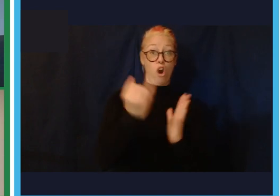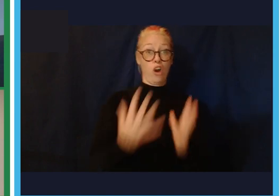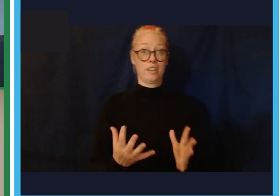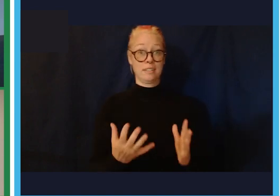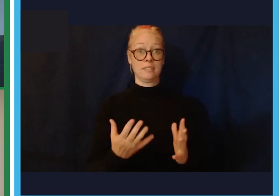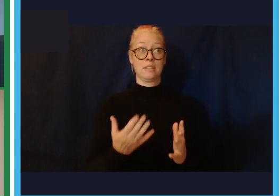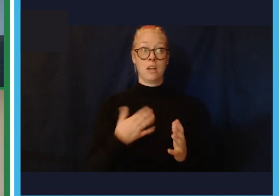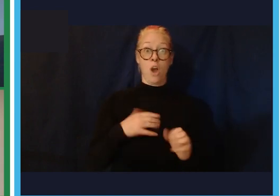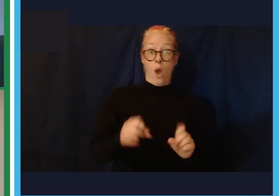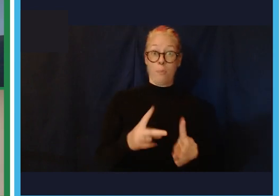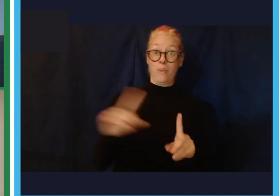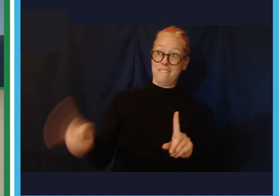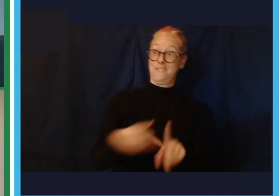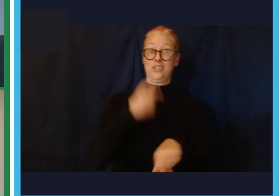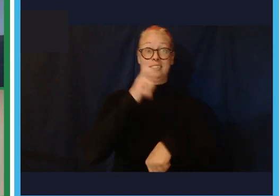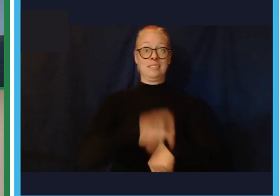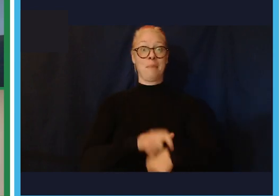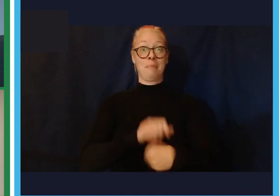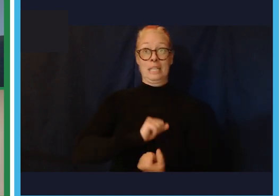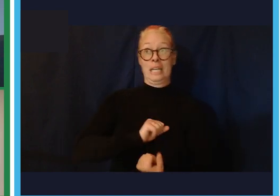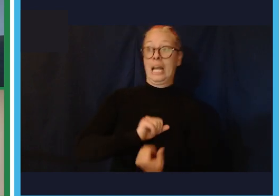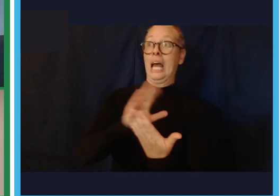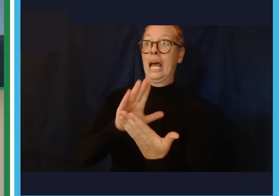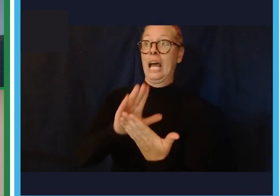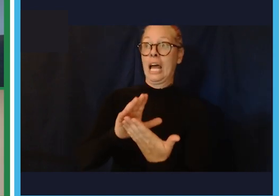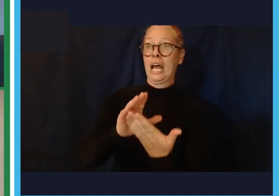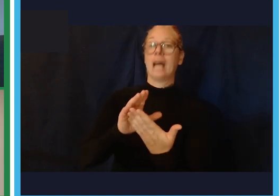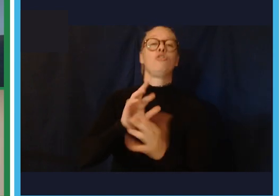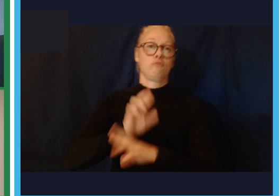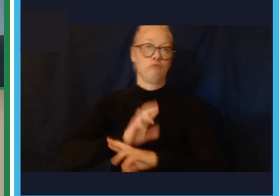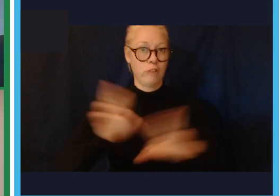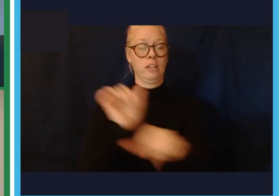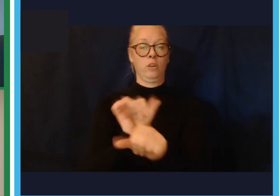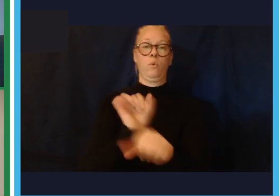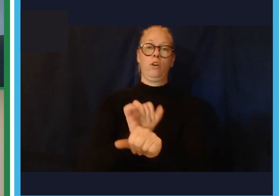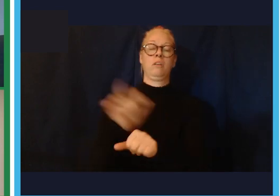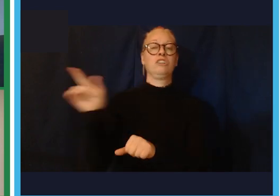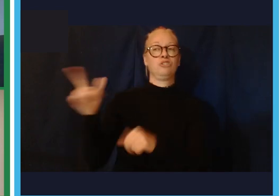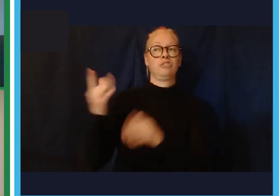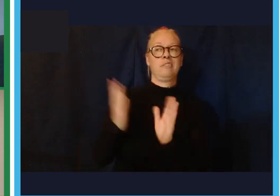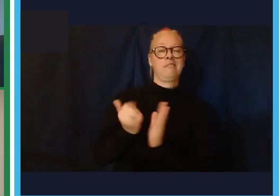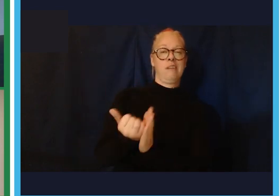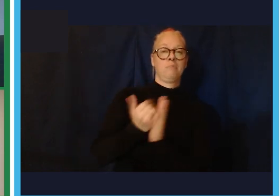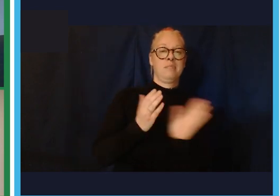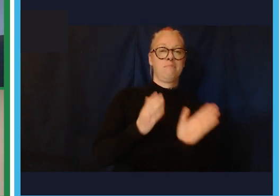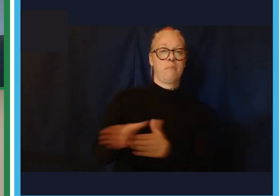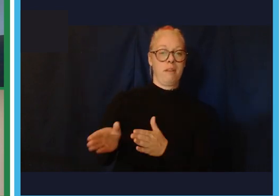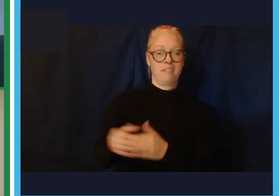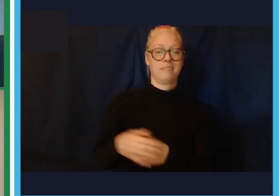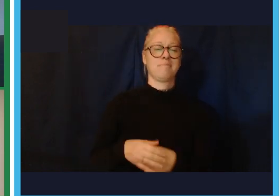need to be, which is so nice and so wonderful. Those meetings have got to be quite stressful.